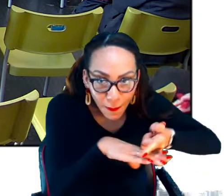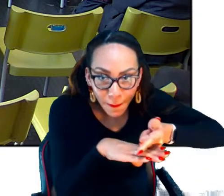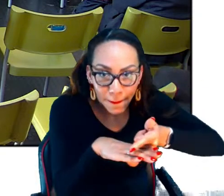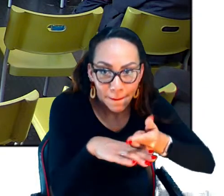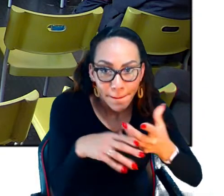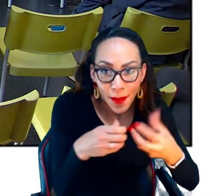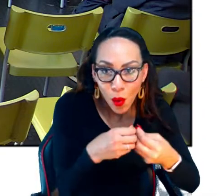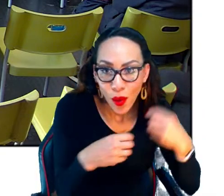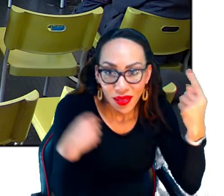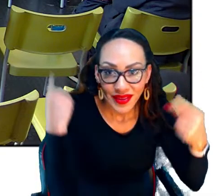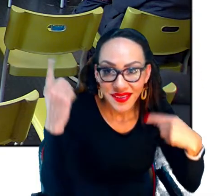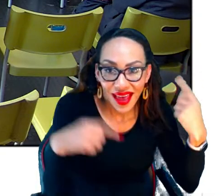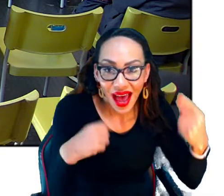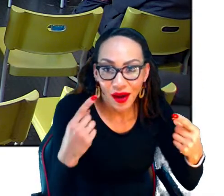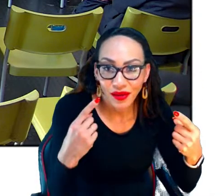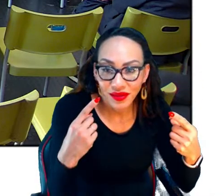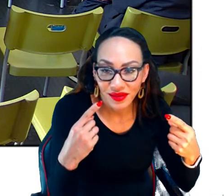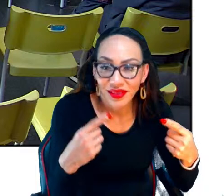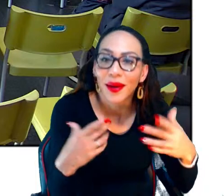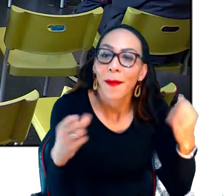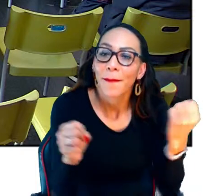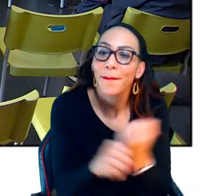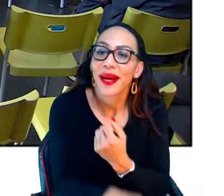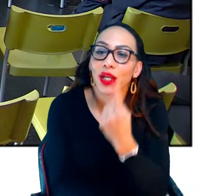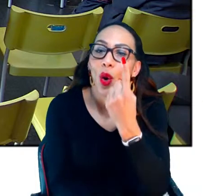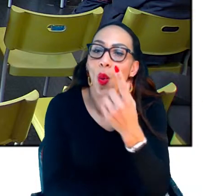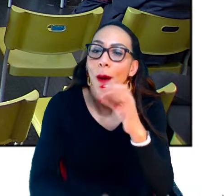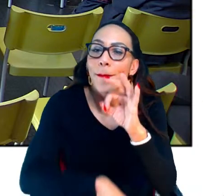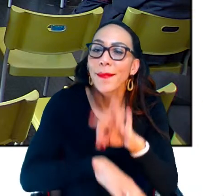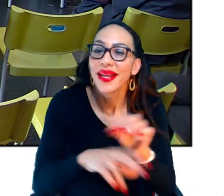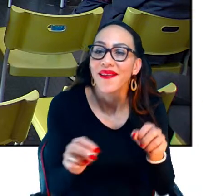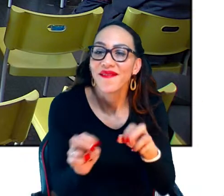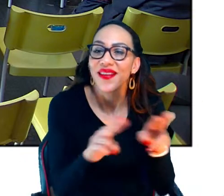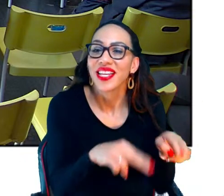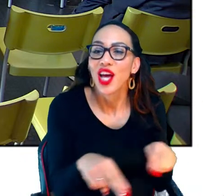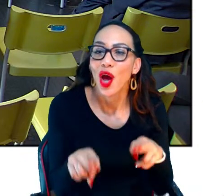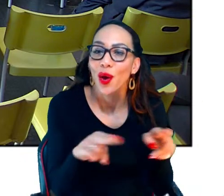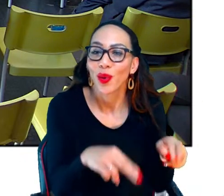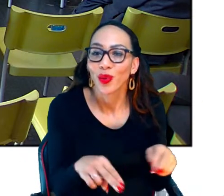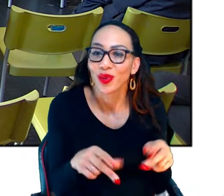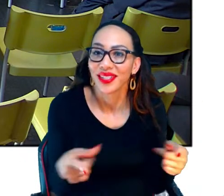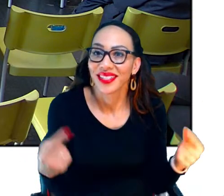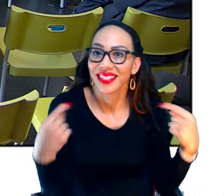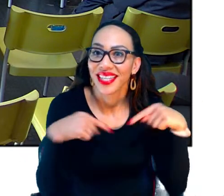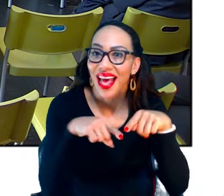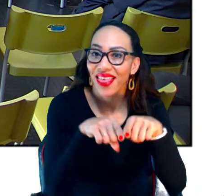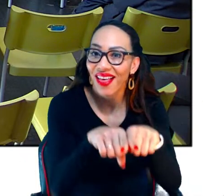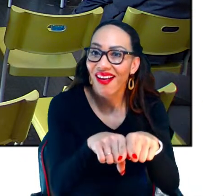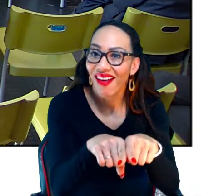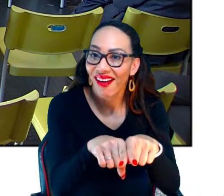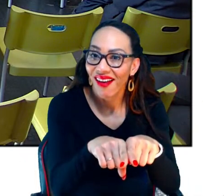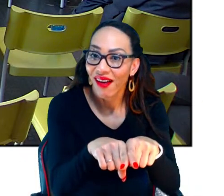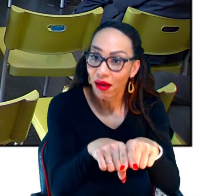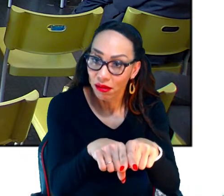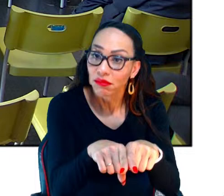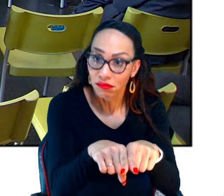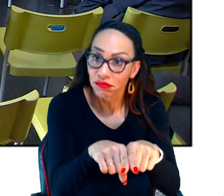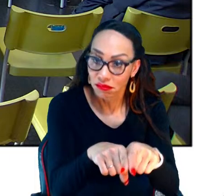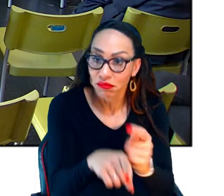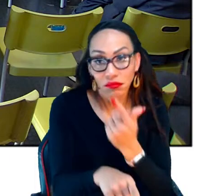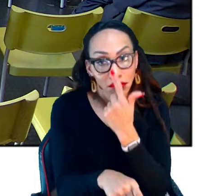we made like a 1-minute video together. So they kind of so that might be another thing, working with